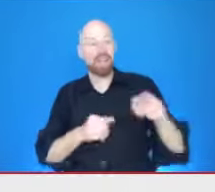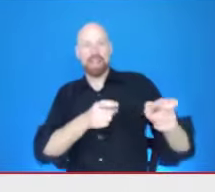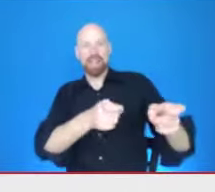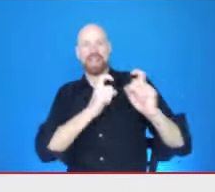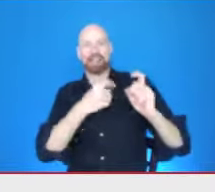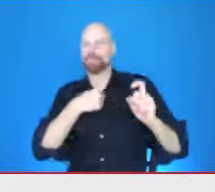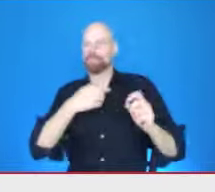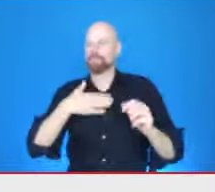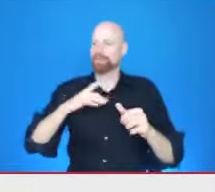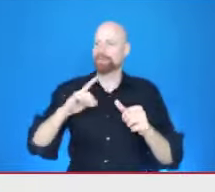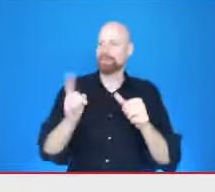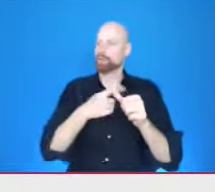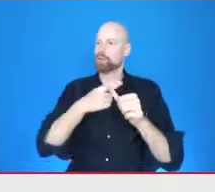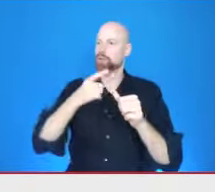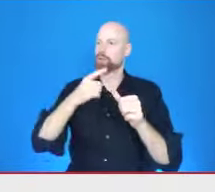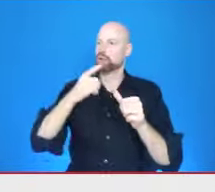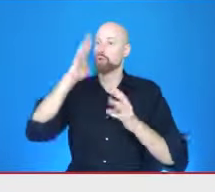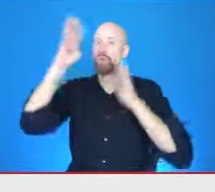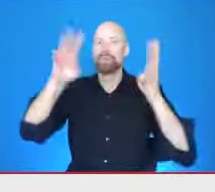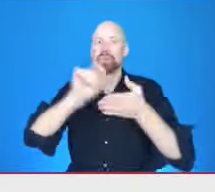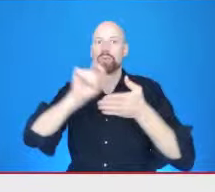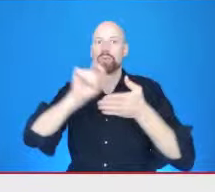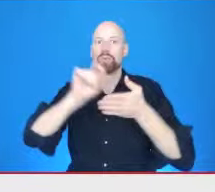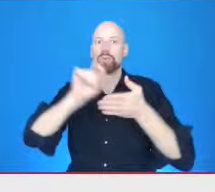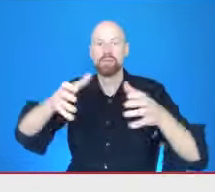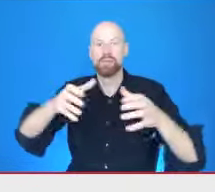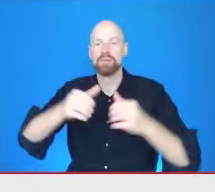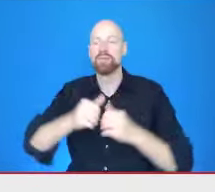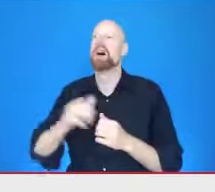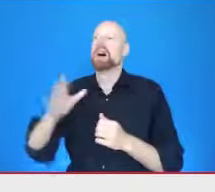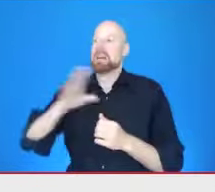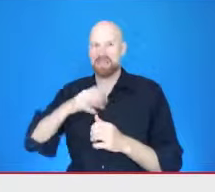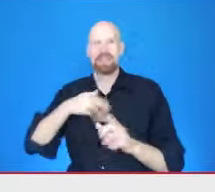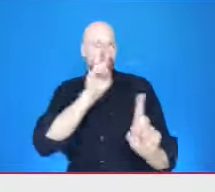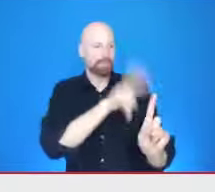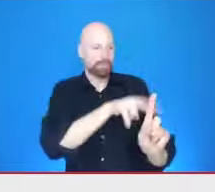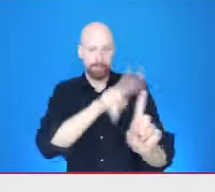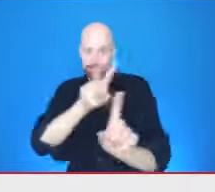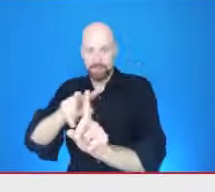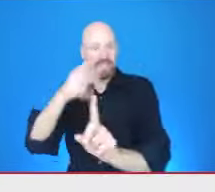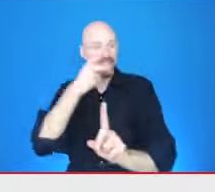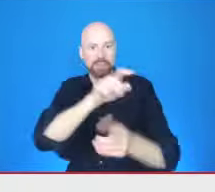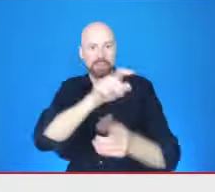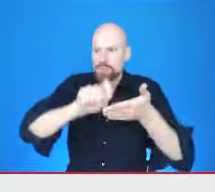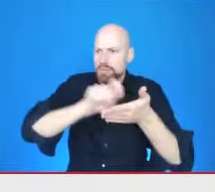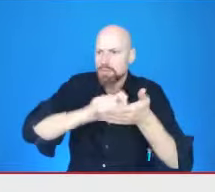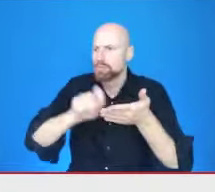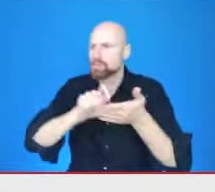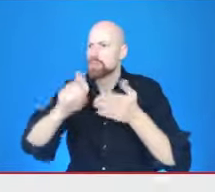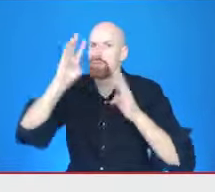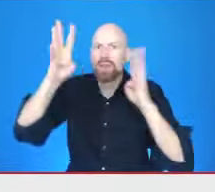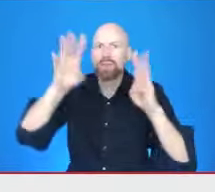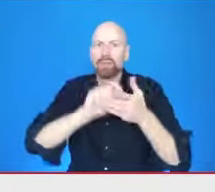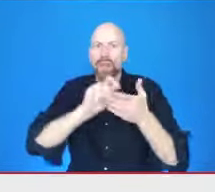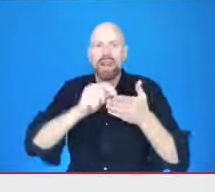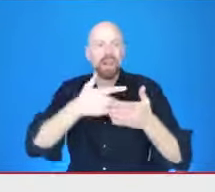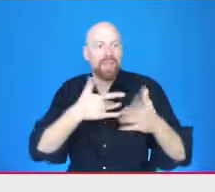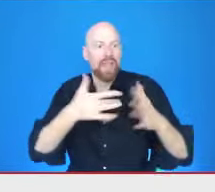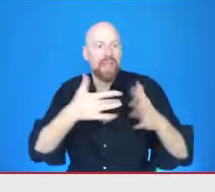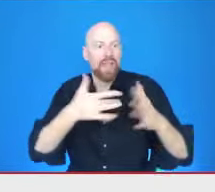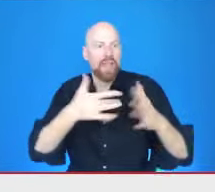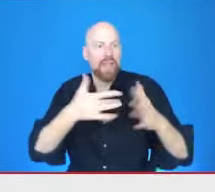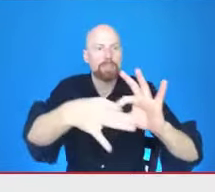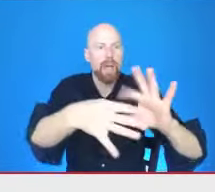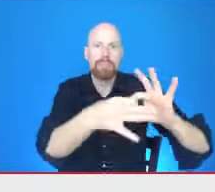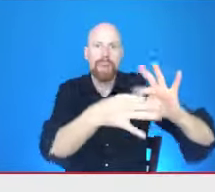world disappeared. Maybe I couldn't have saved him, but I committed to filling in the gap. In losing Mo, I learned getting from